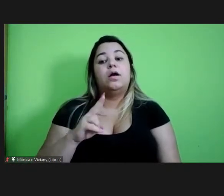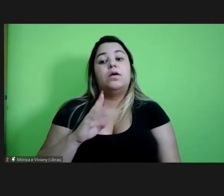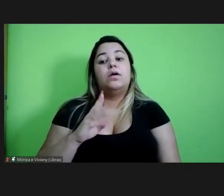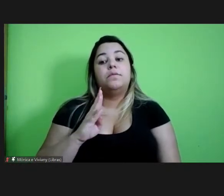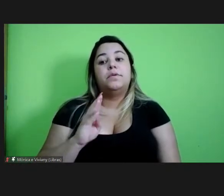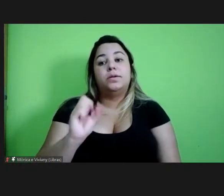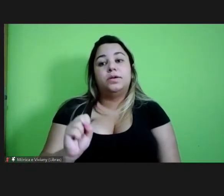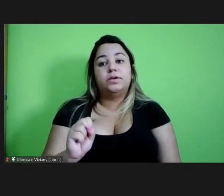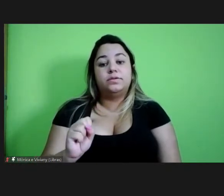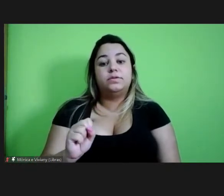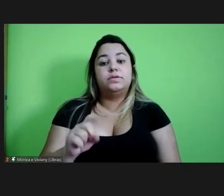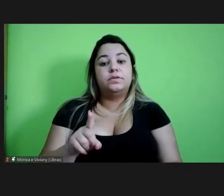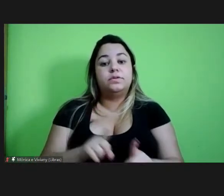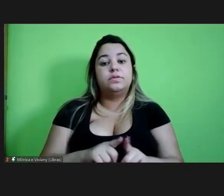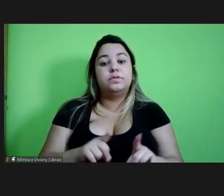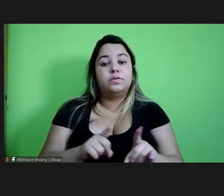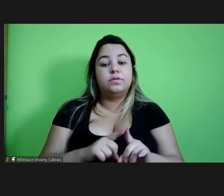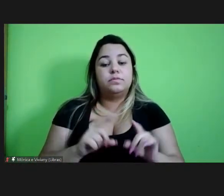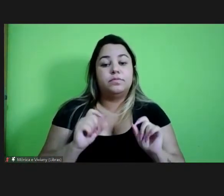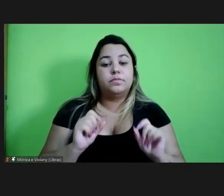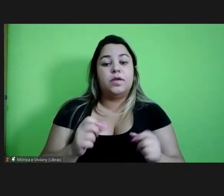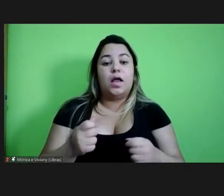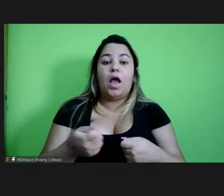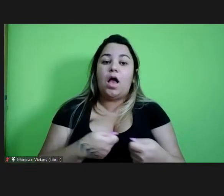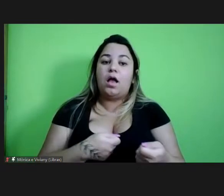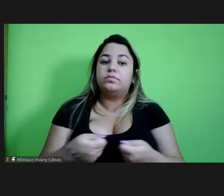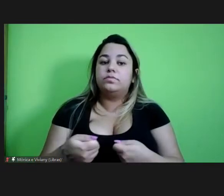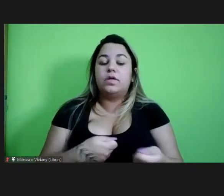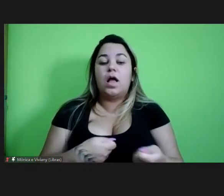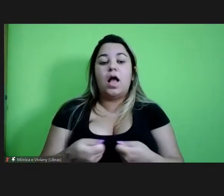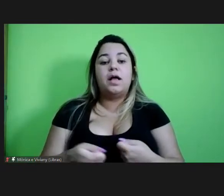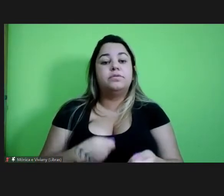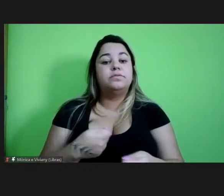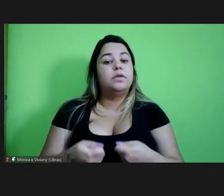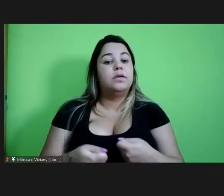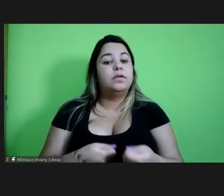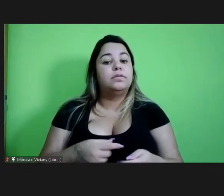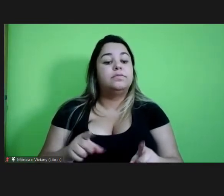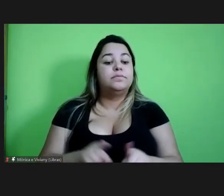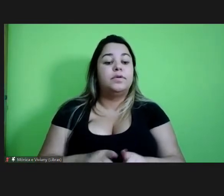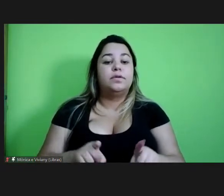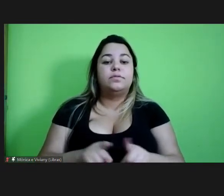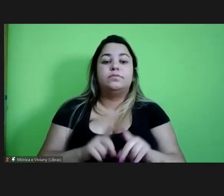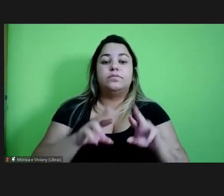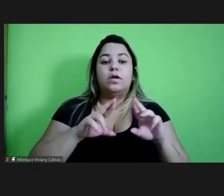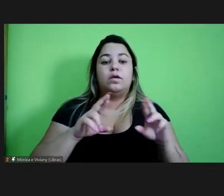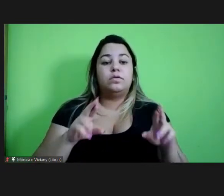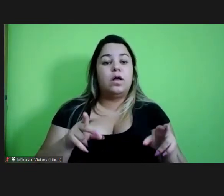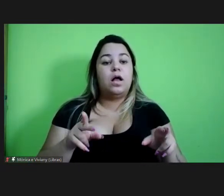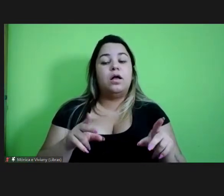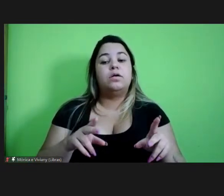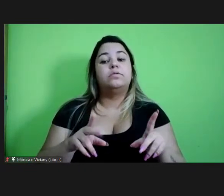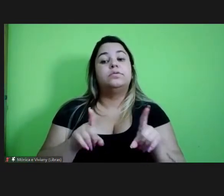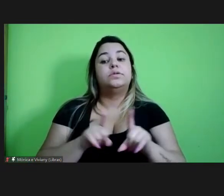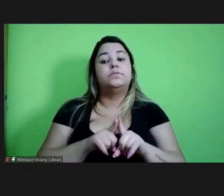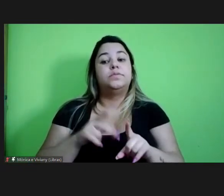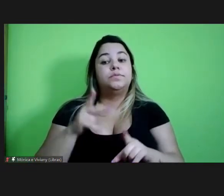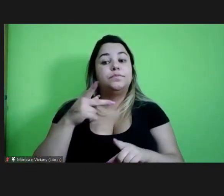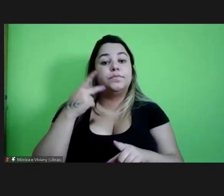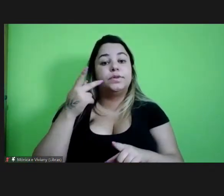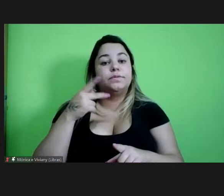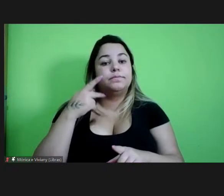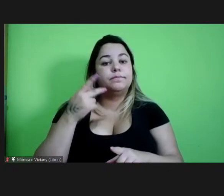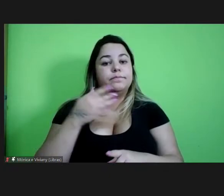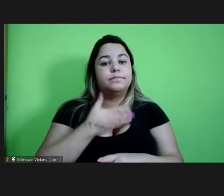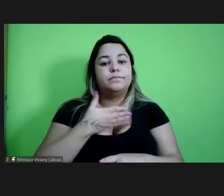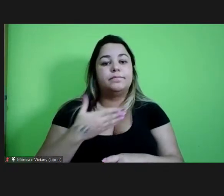which this unit of health unit is an articulation space and connection with different equipments